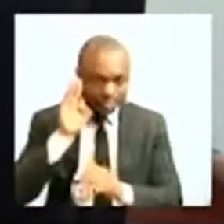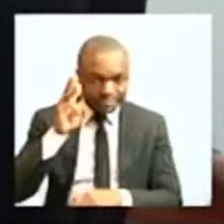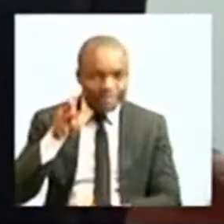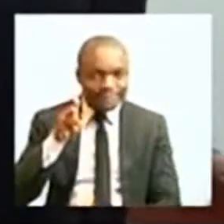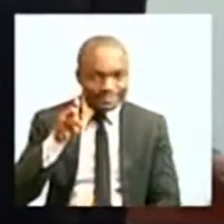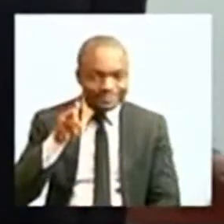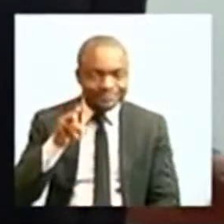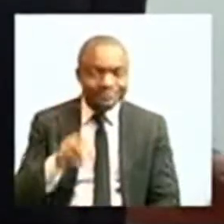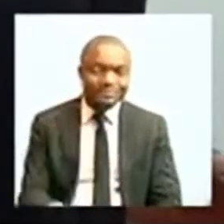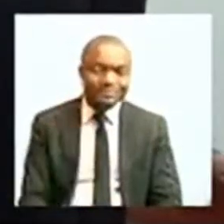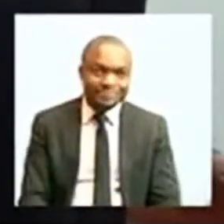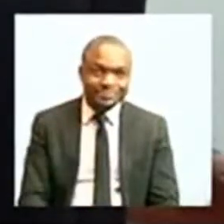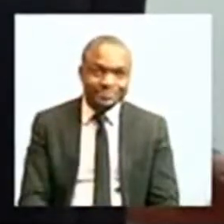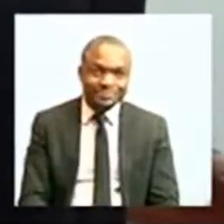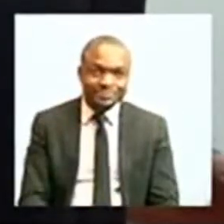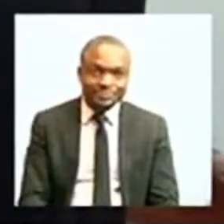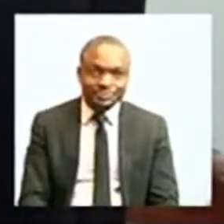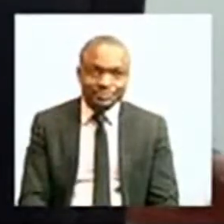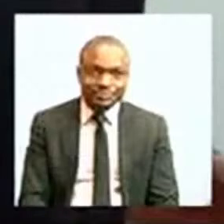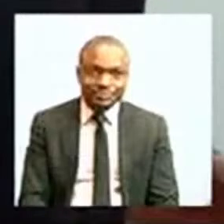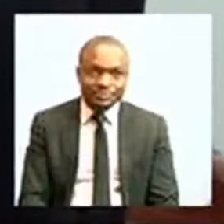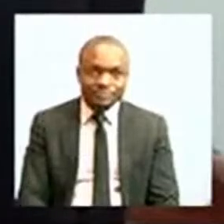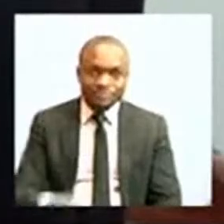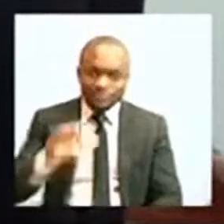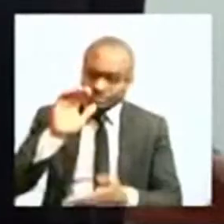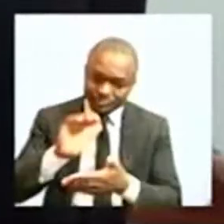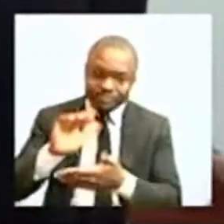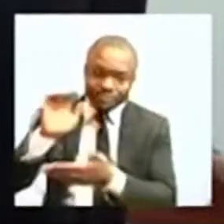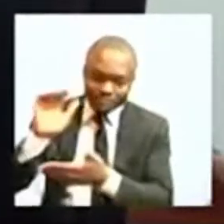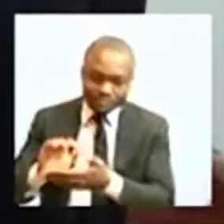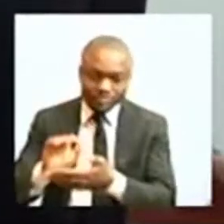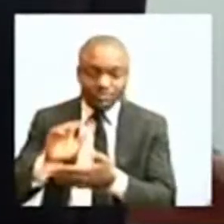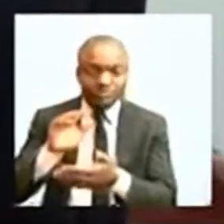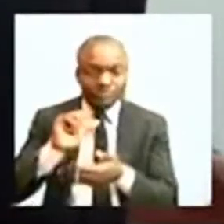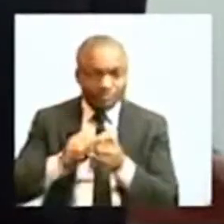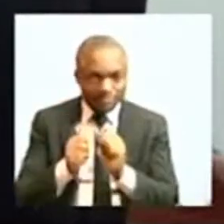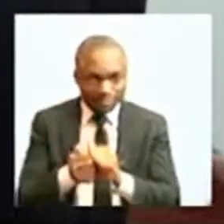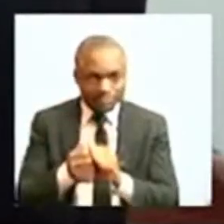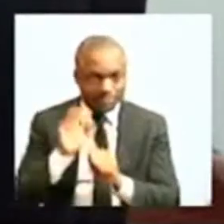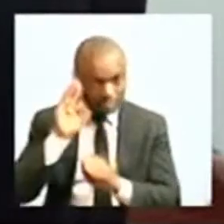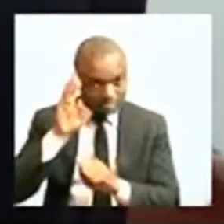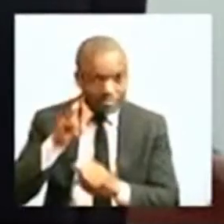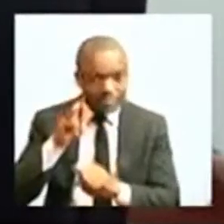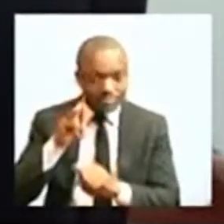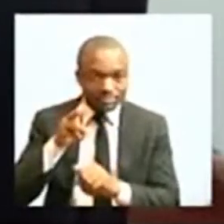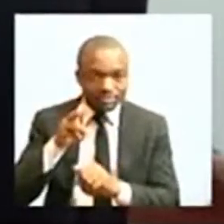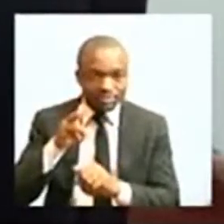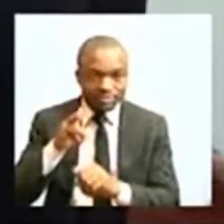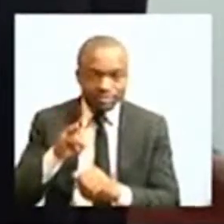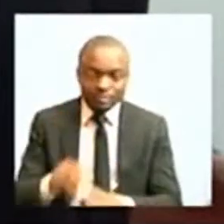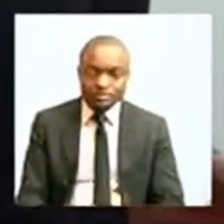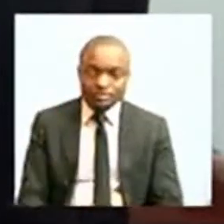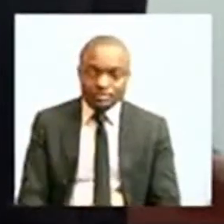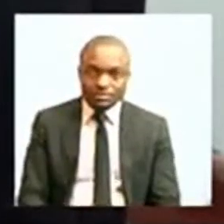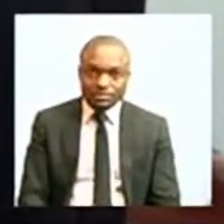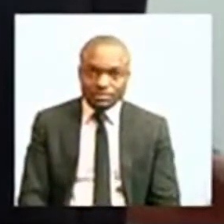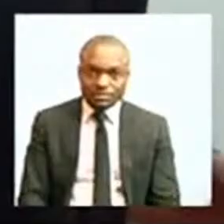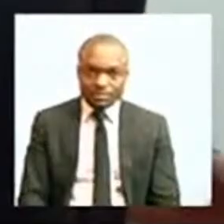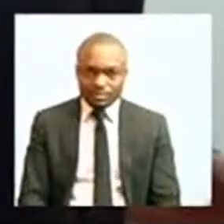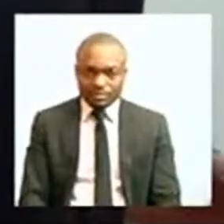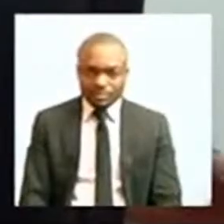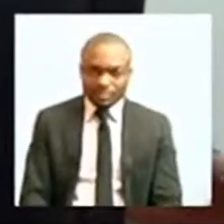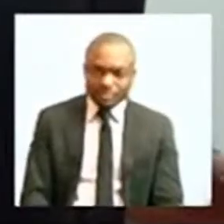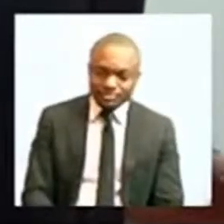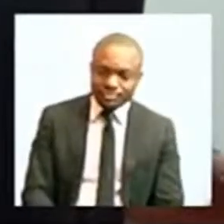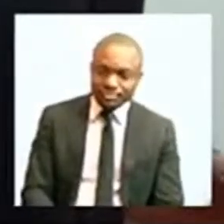to really reduce, and because we'll be as the